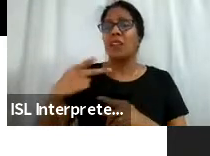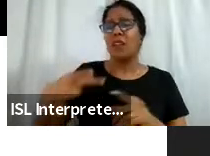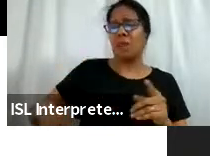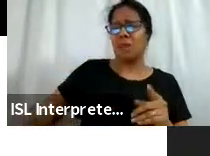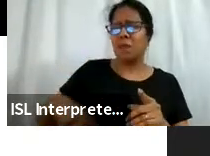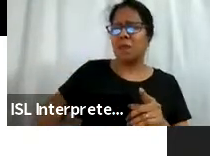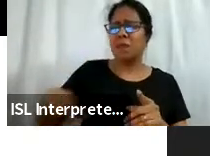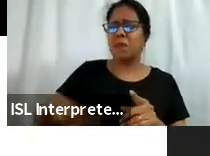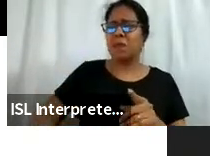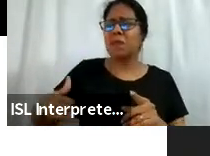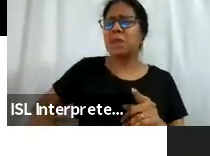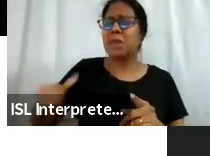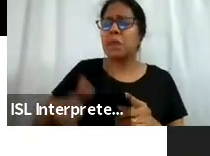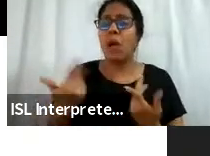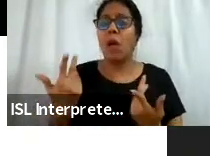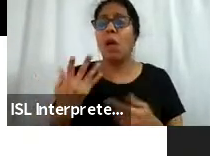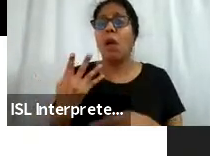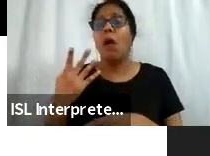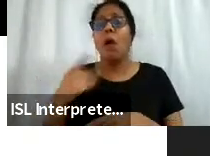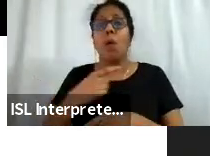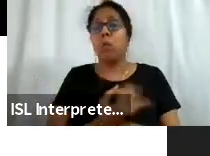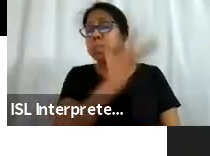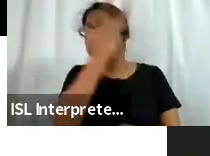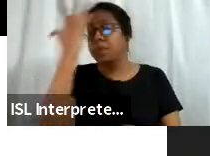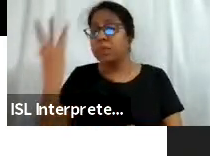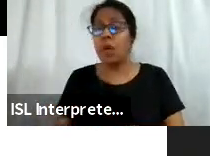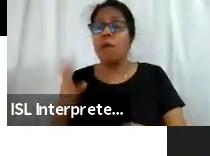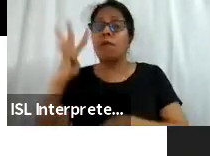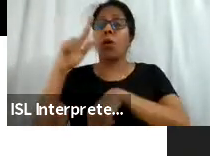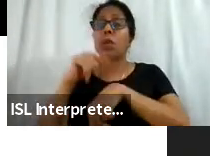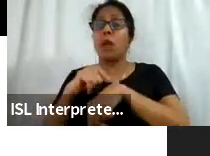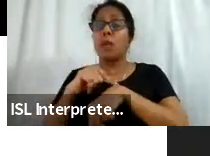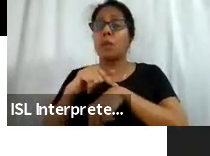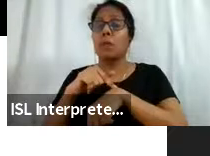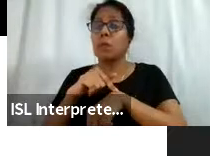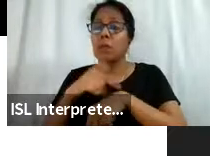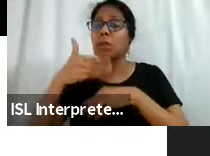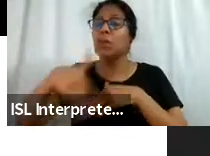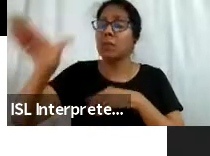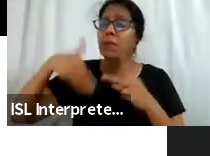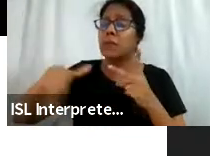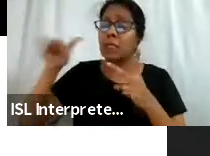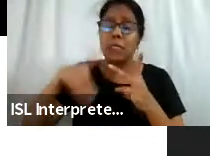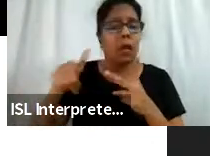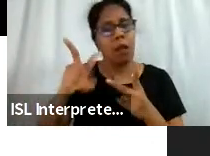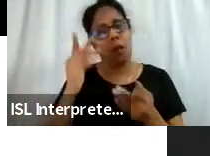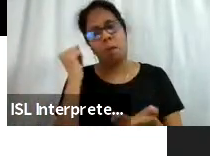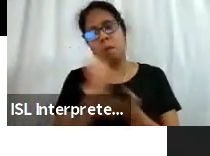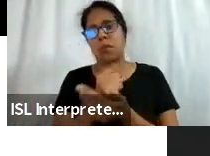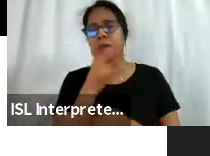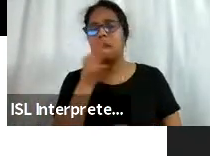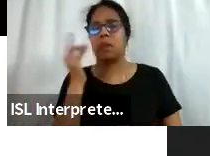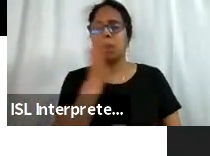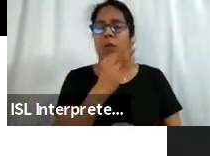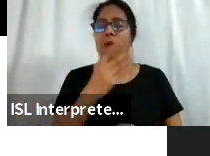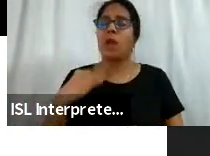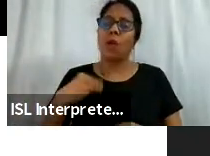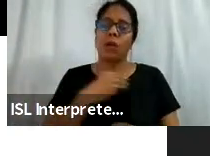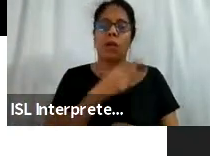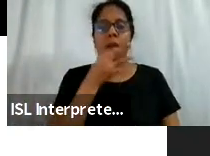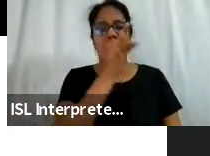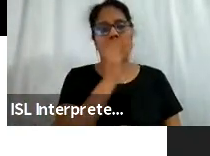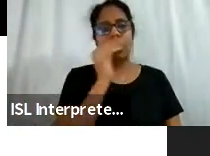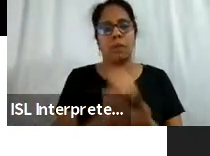day. Fever over 101 degree for the last 3 to 4 days. And if you think the person is developing